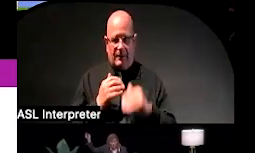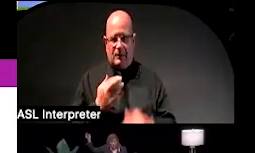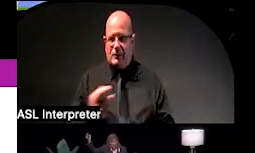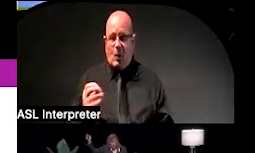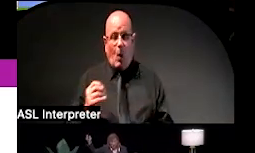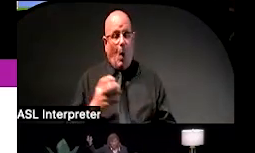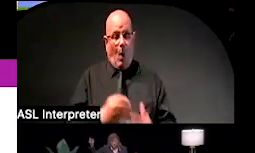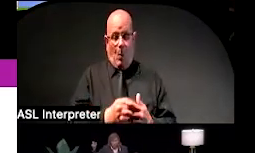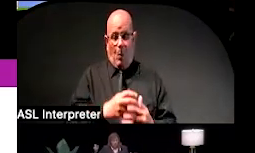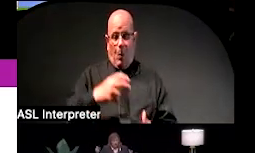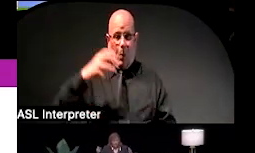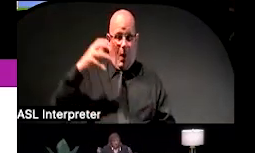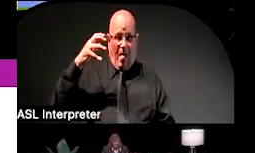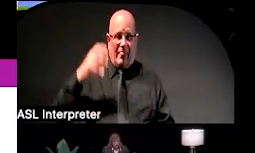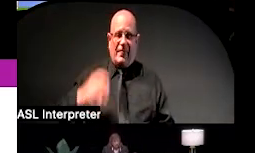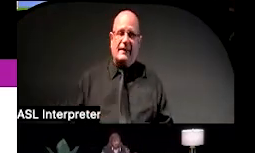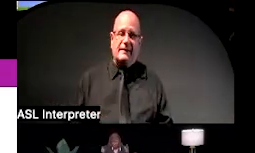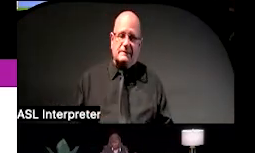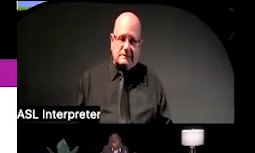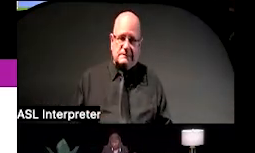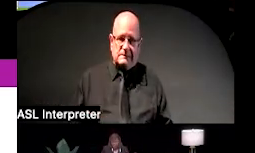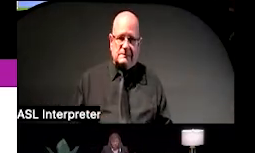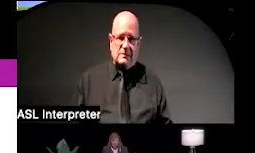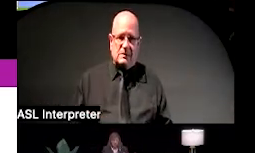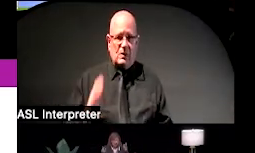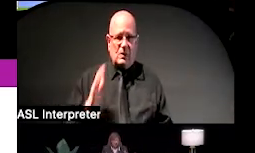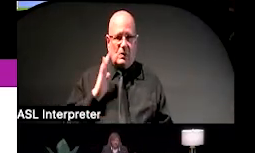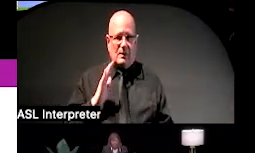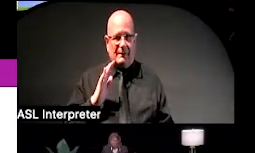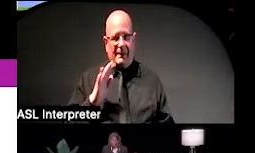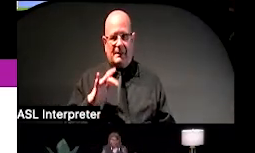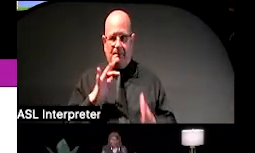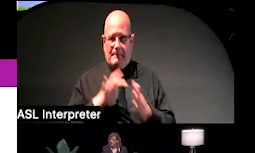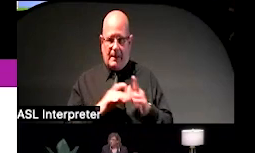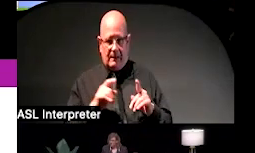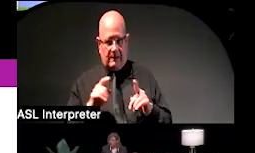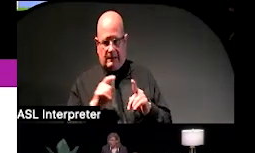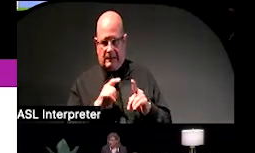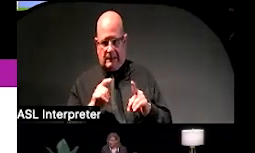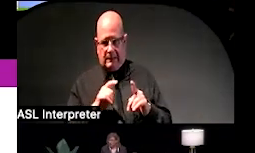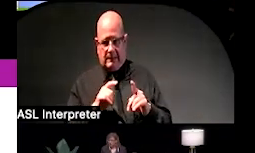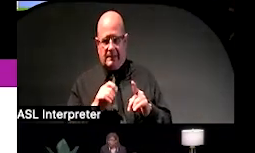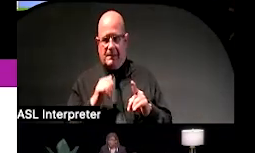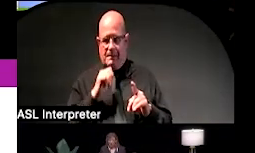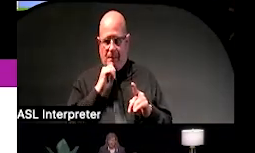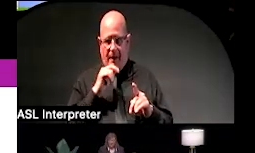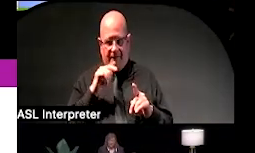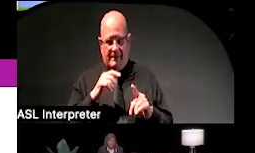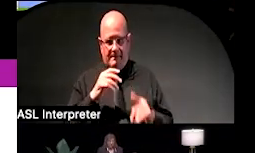wealthy, it is going to be in the middle there of private pay for that level of